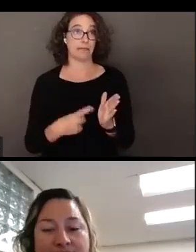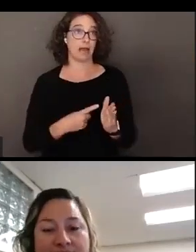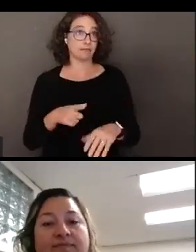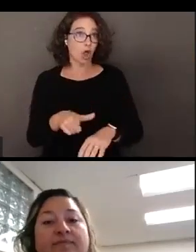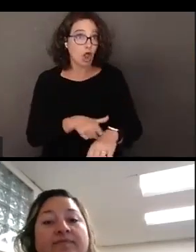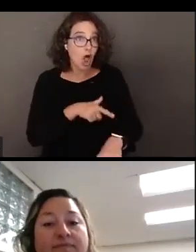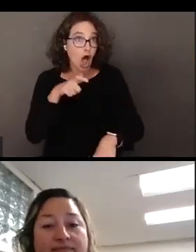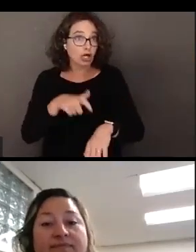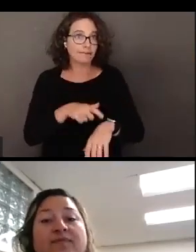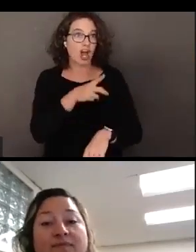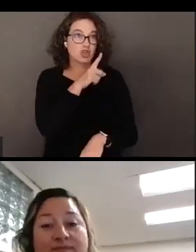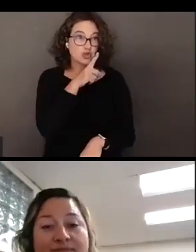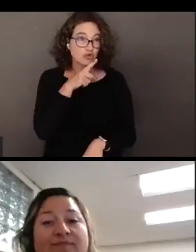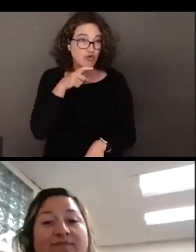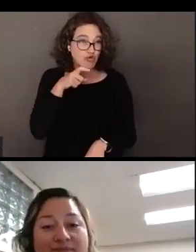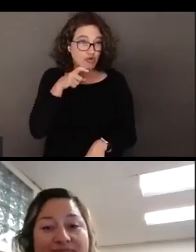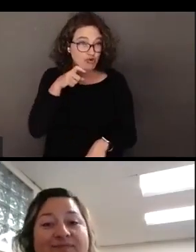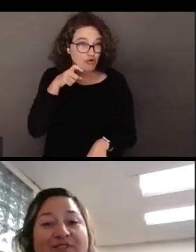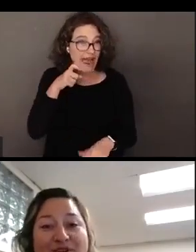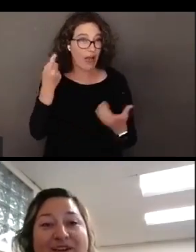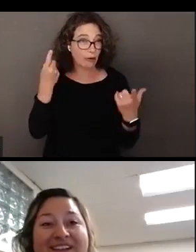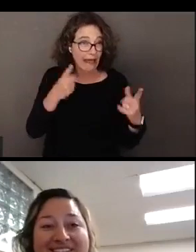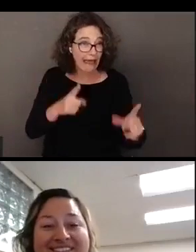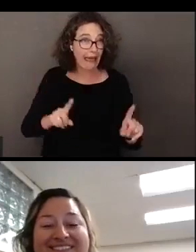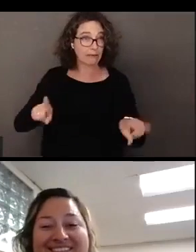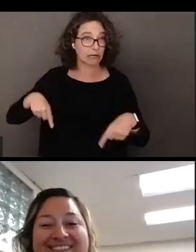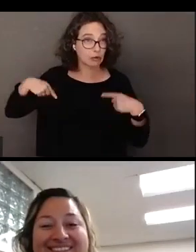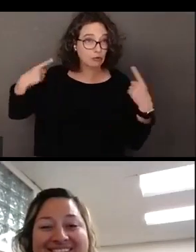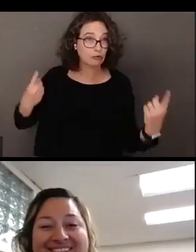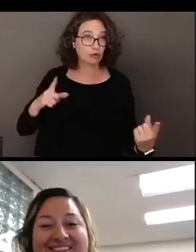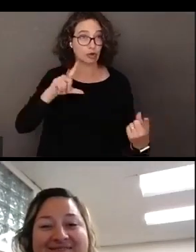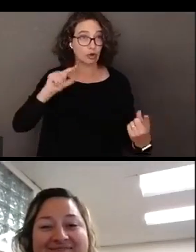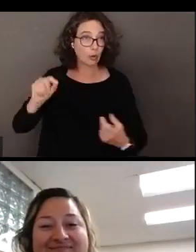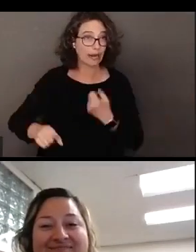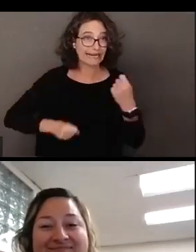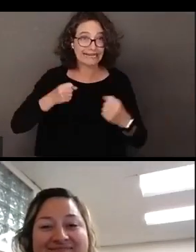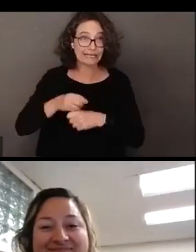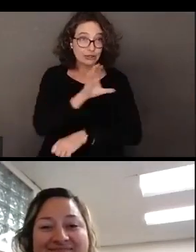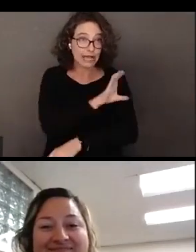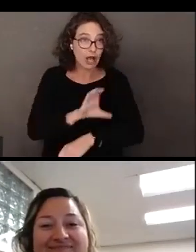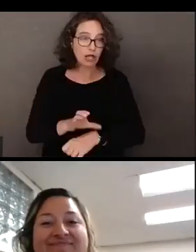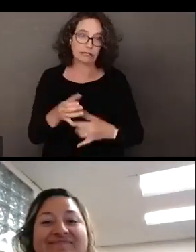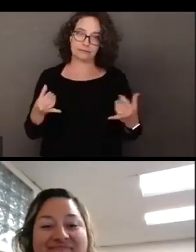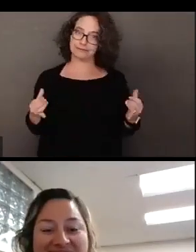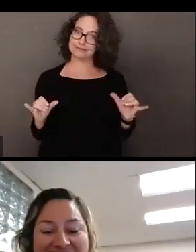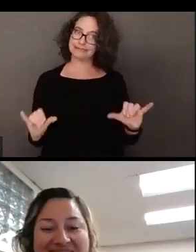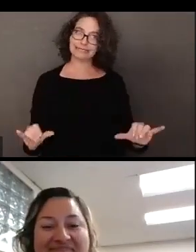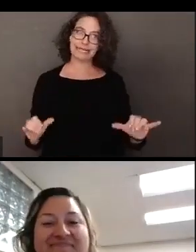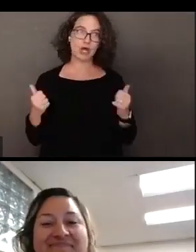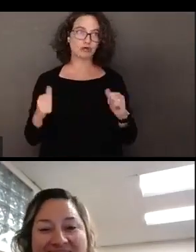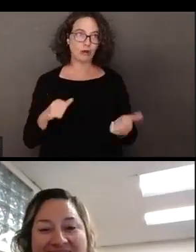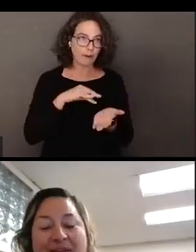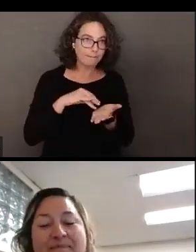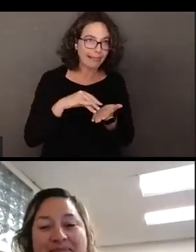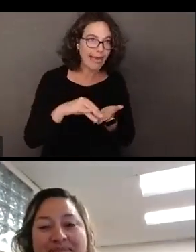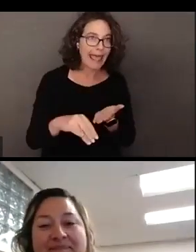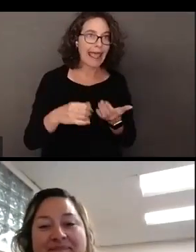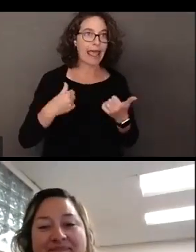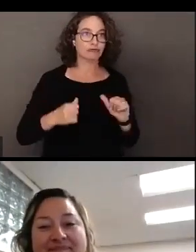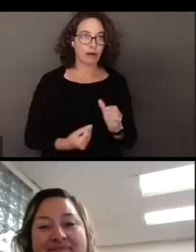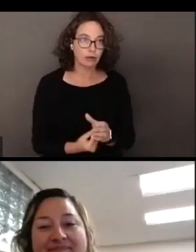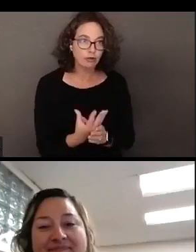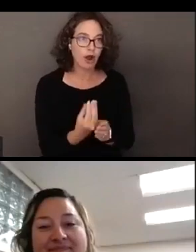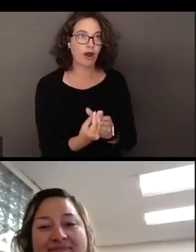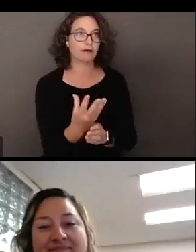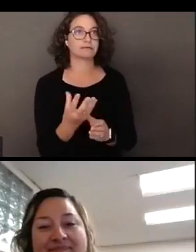right? Drought has been happening for 20 years in Colorado, and yet we are still trying to plant things and harvest them, right? And so